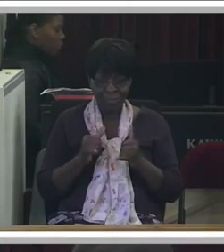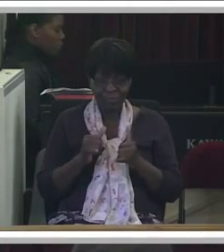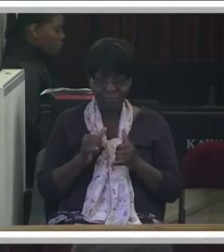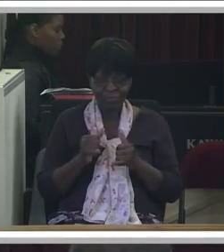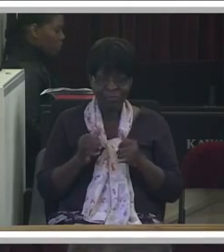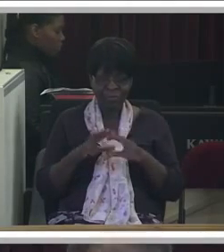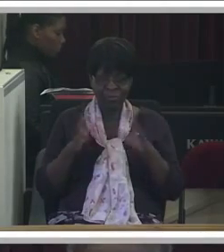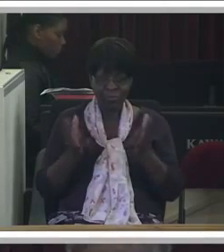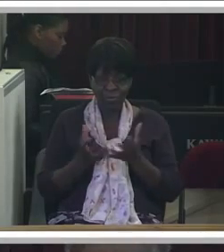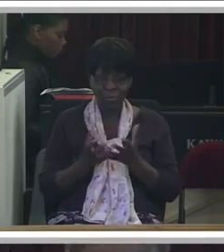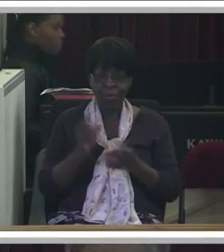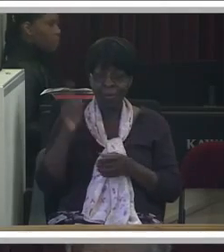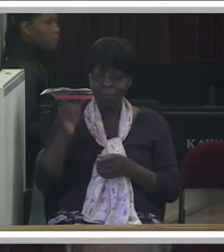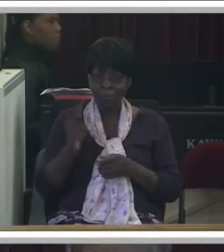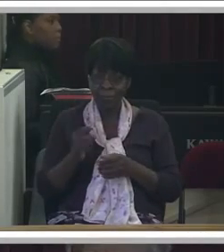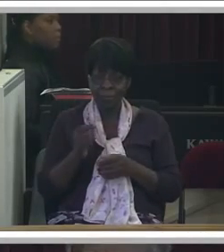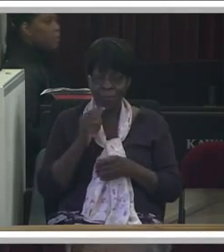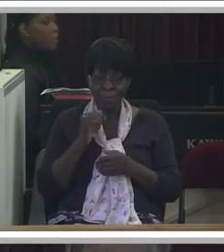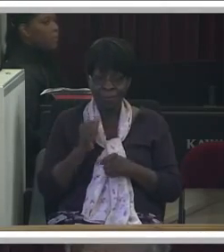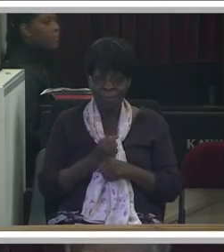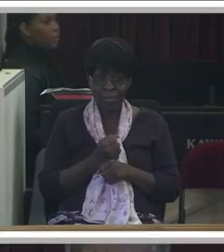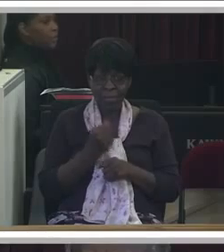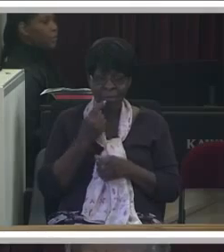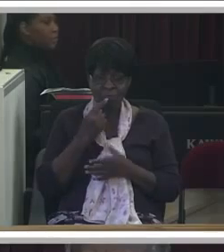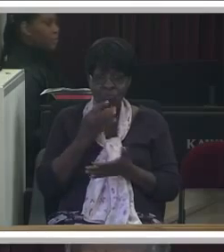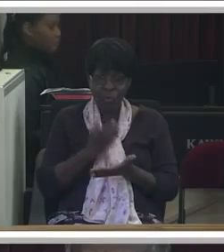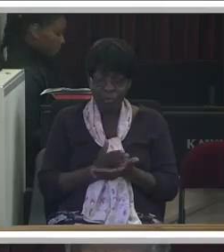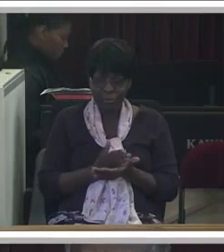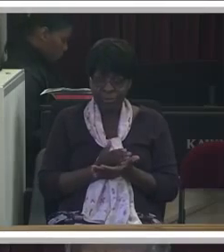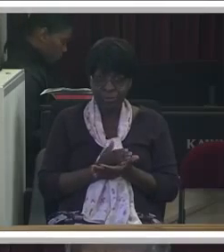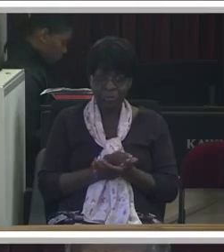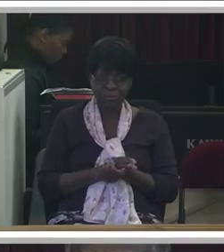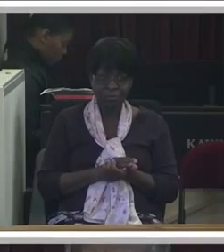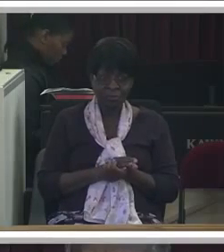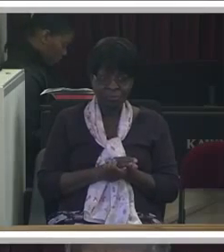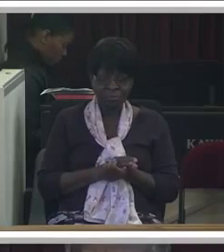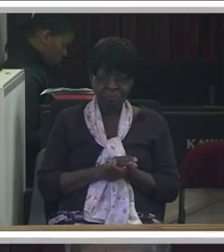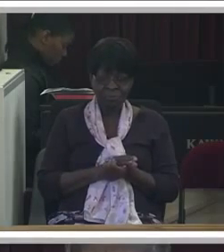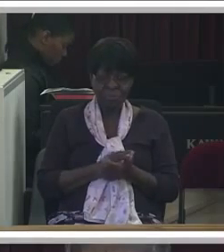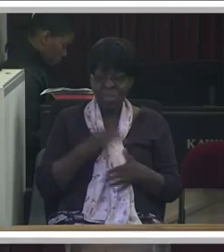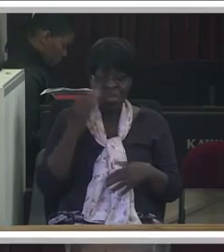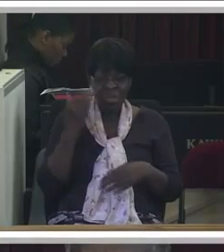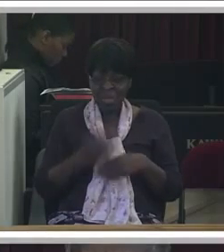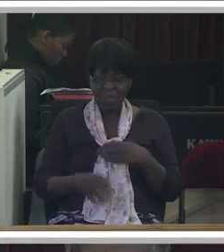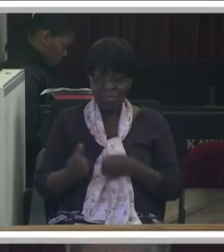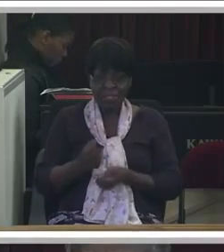and when the time comes for them to deliver they can't deliver. Promises are broken.